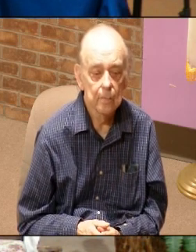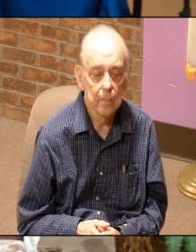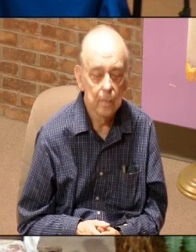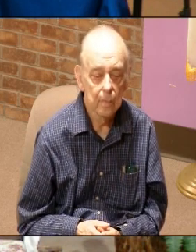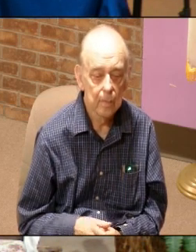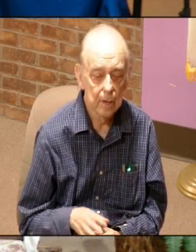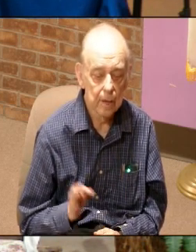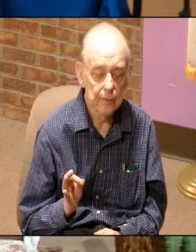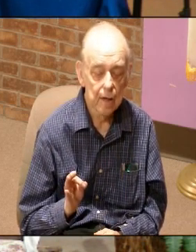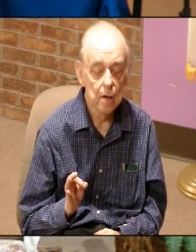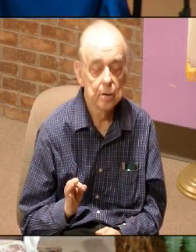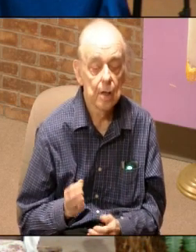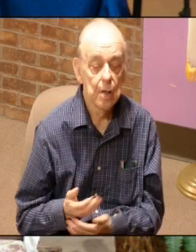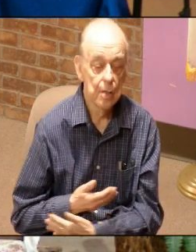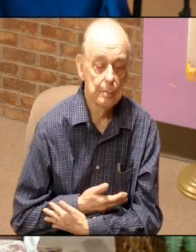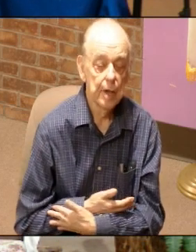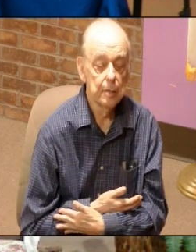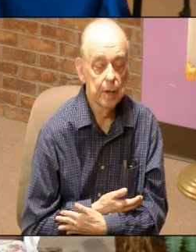found this baby